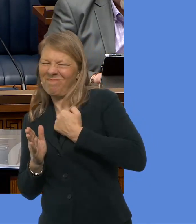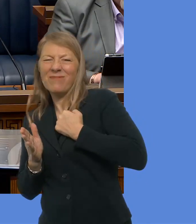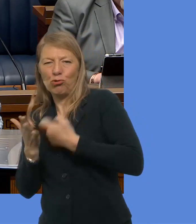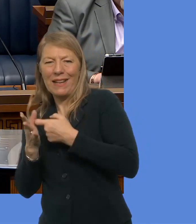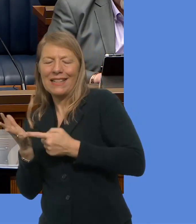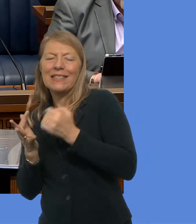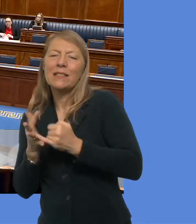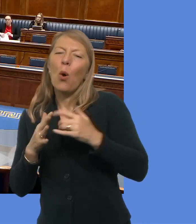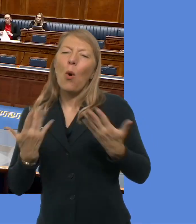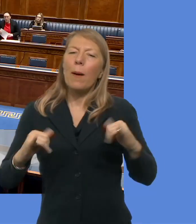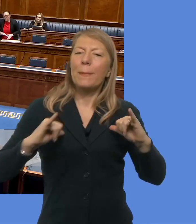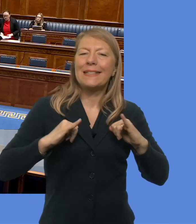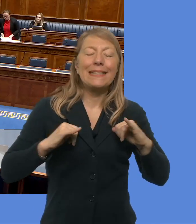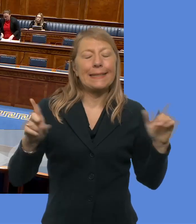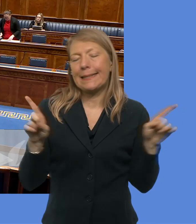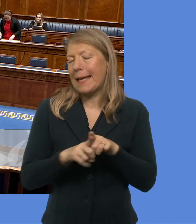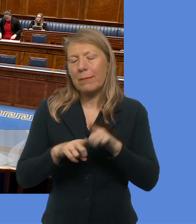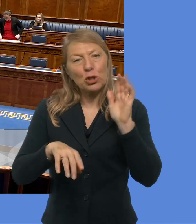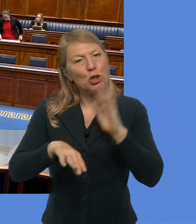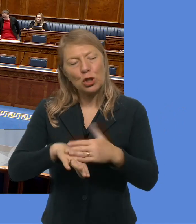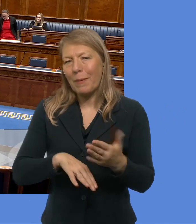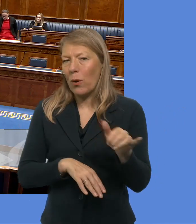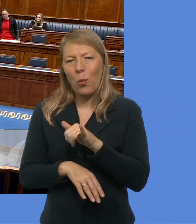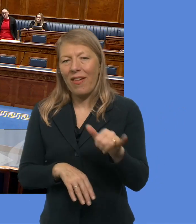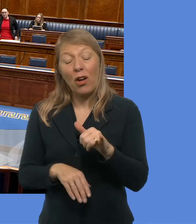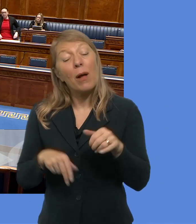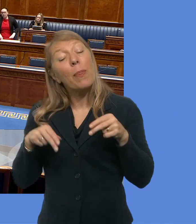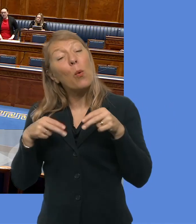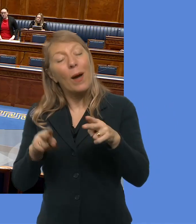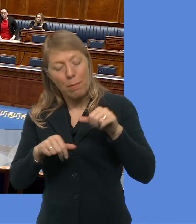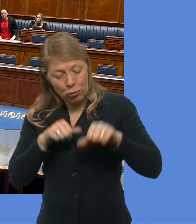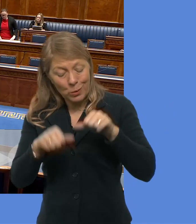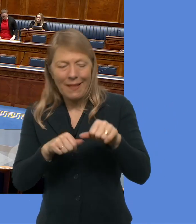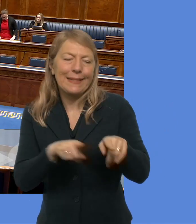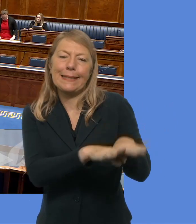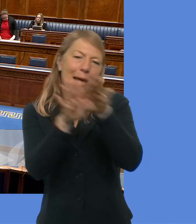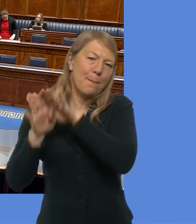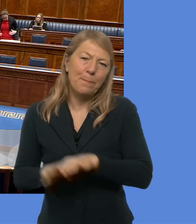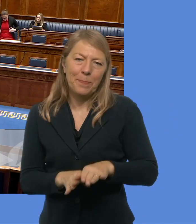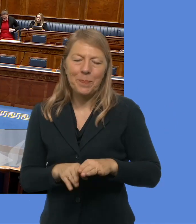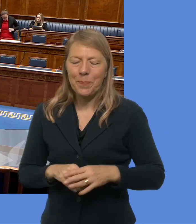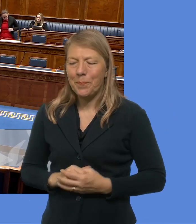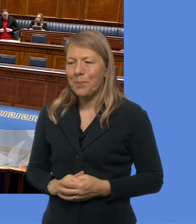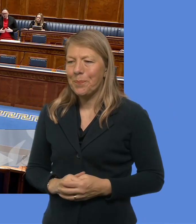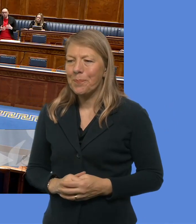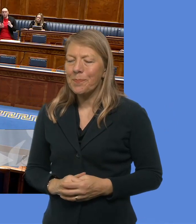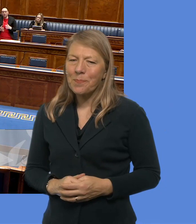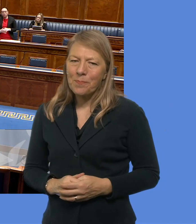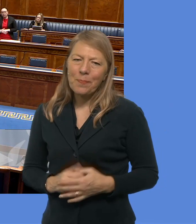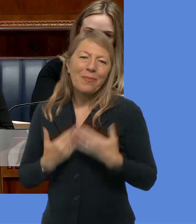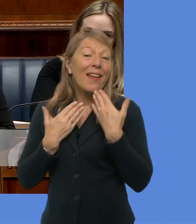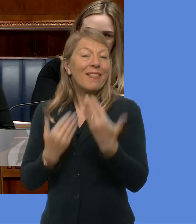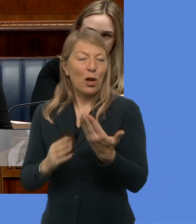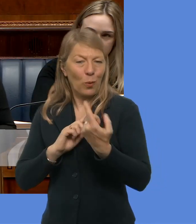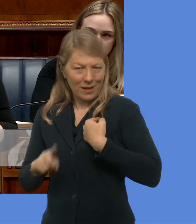location. Deborah Erskine. I thank the Minister for her answers so far today. The Minister will be